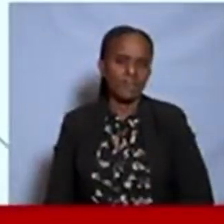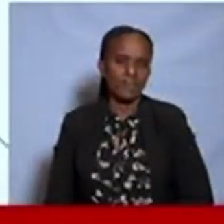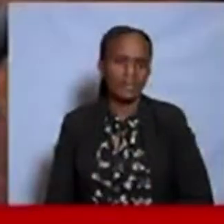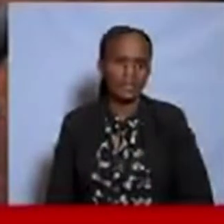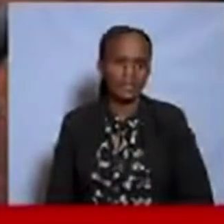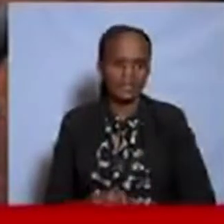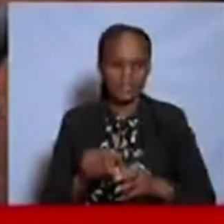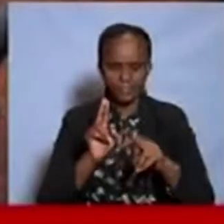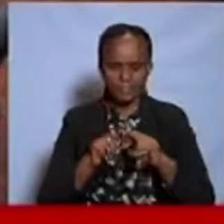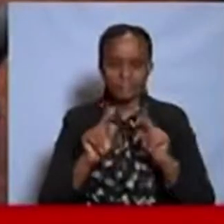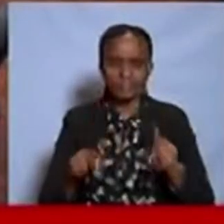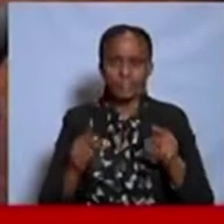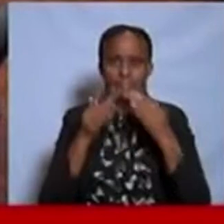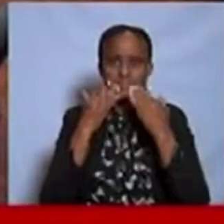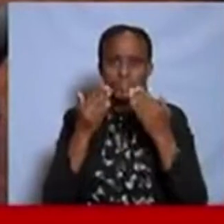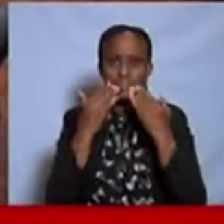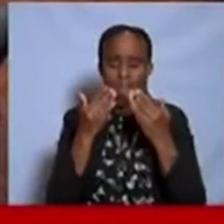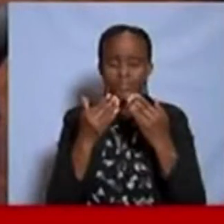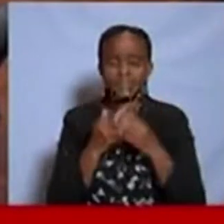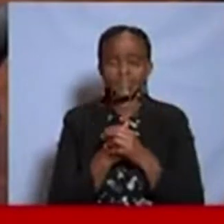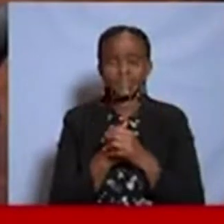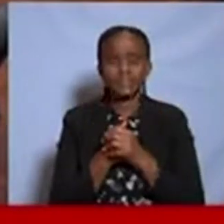Thank you, Chair.